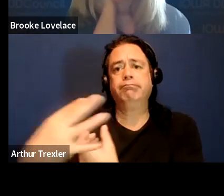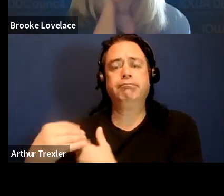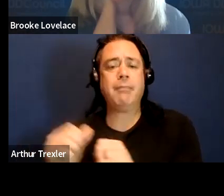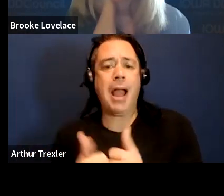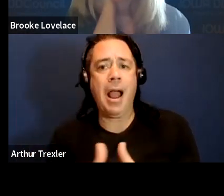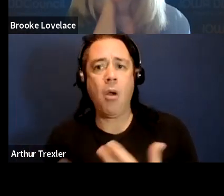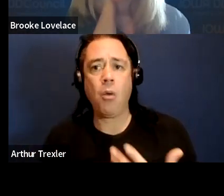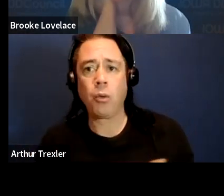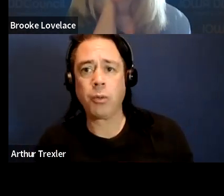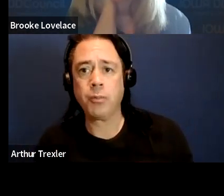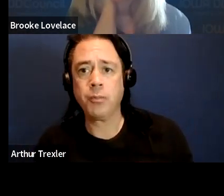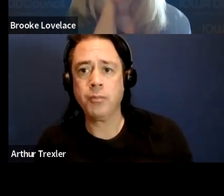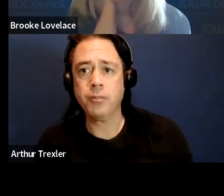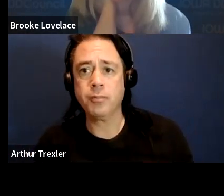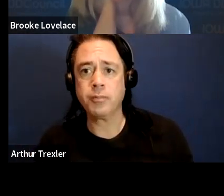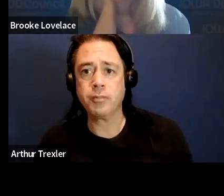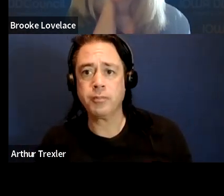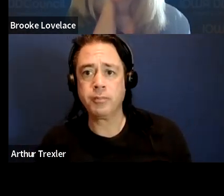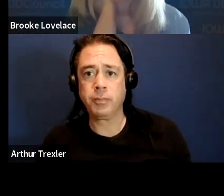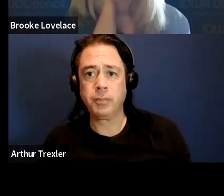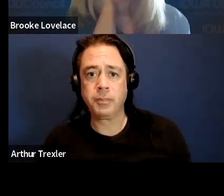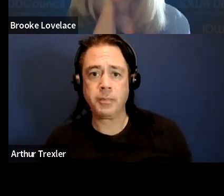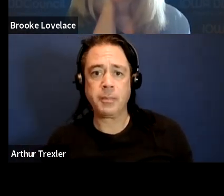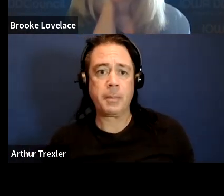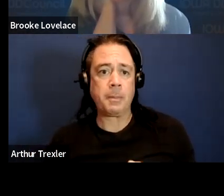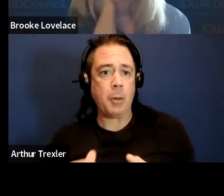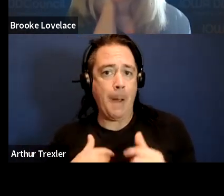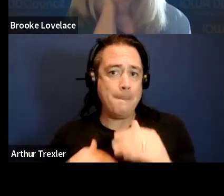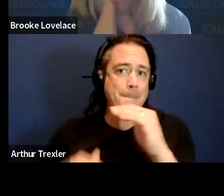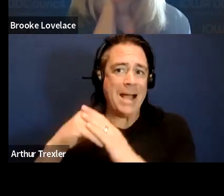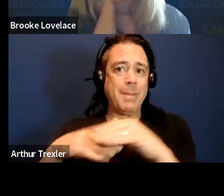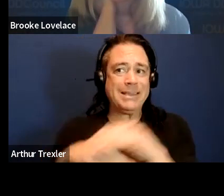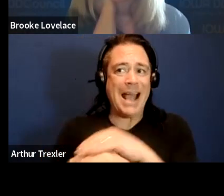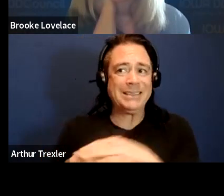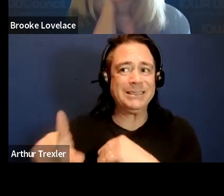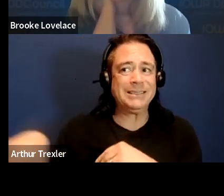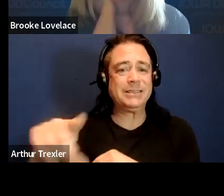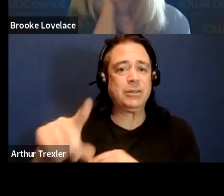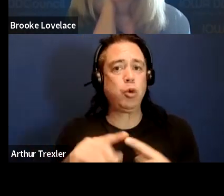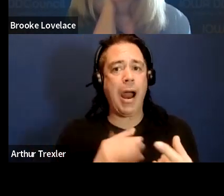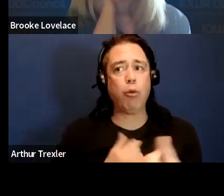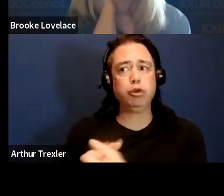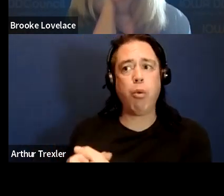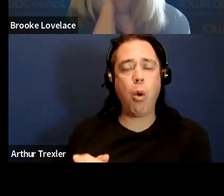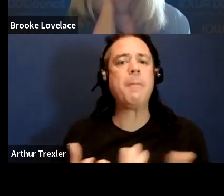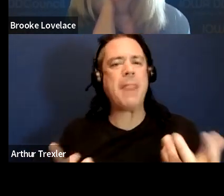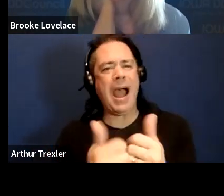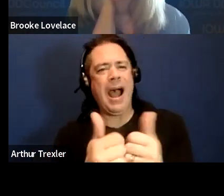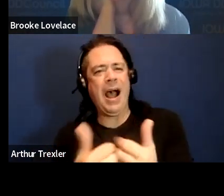and processes, aligning services to needs, and maximizing access to supports. So how do we do it?